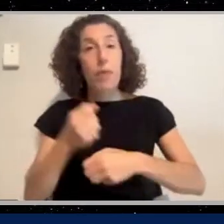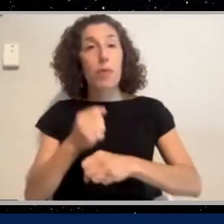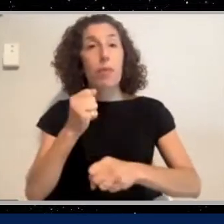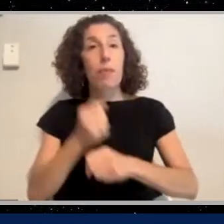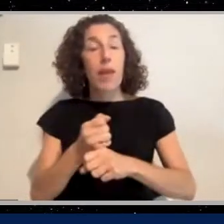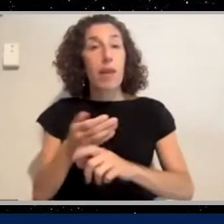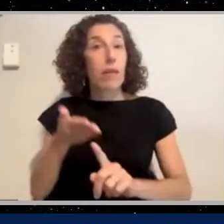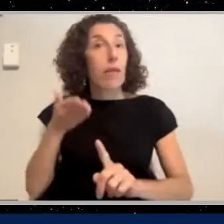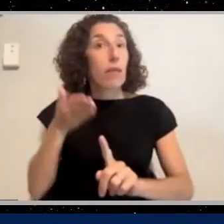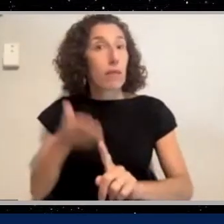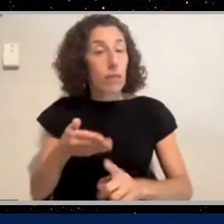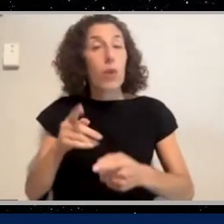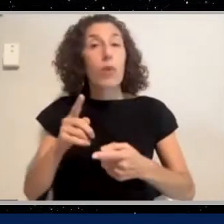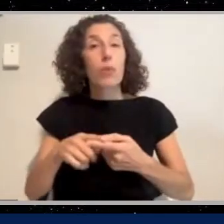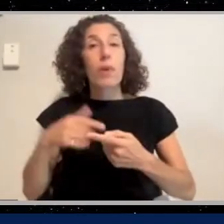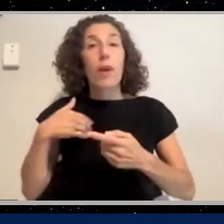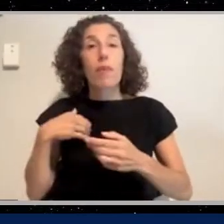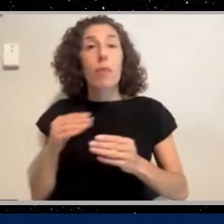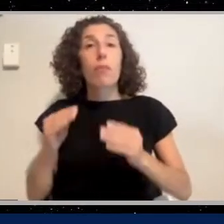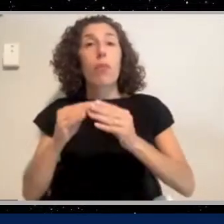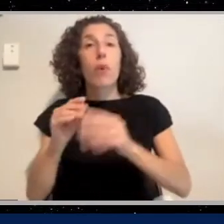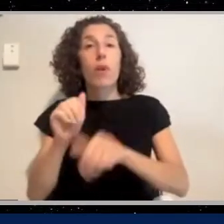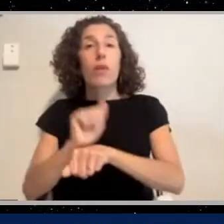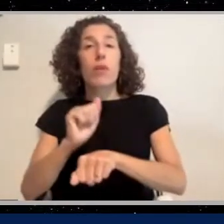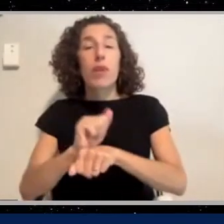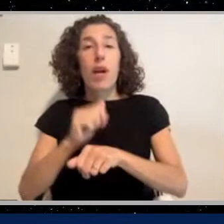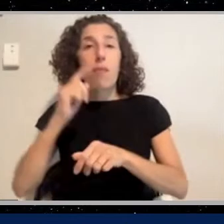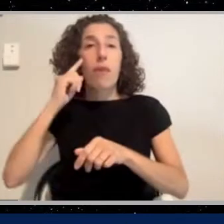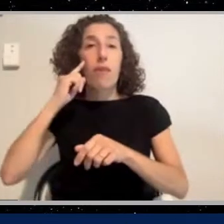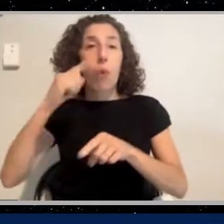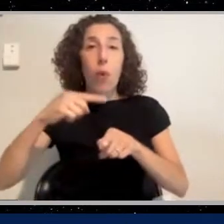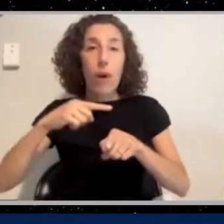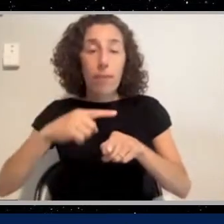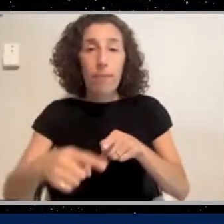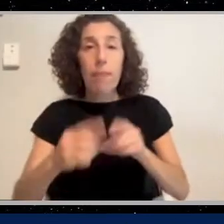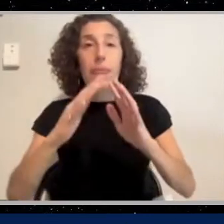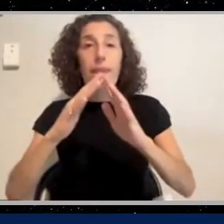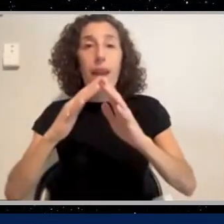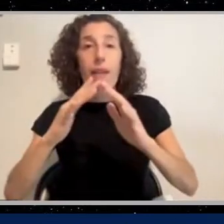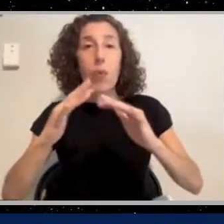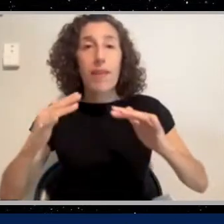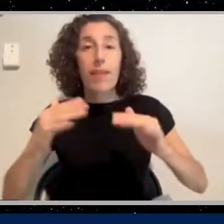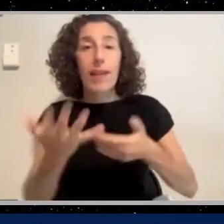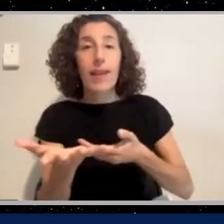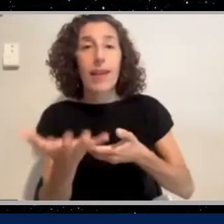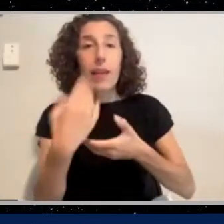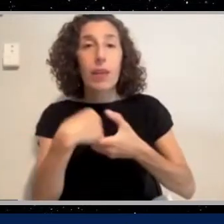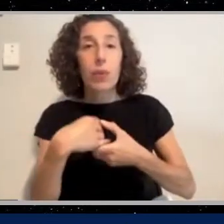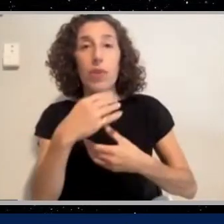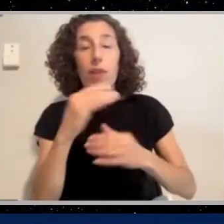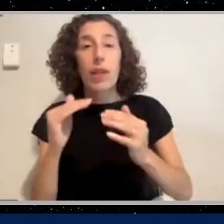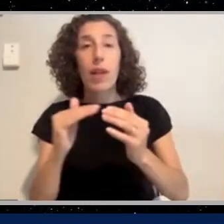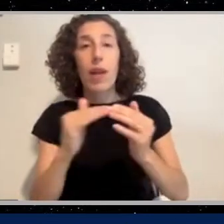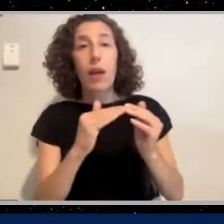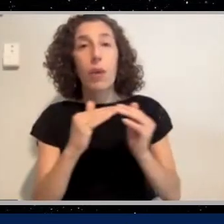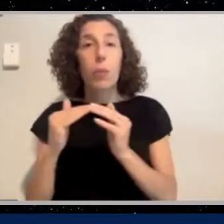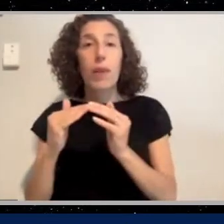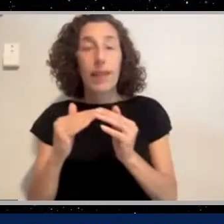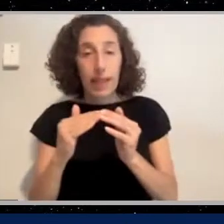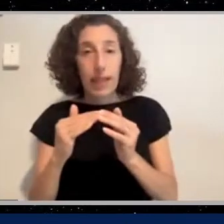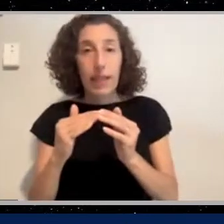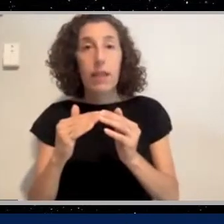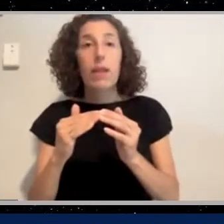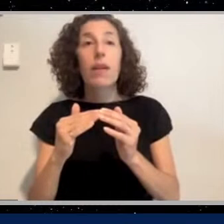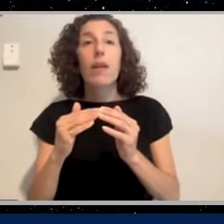had to kind of do some reckoning, on some really tough topics, and I think it caused not